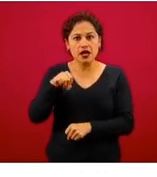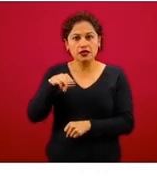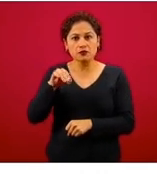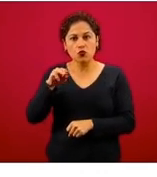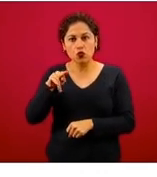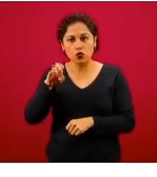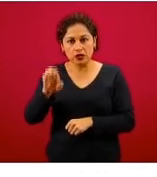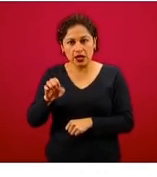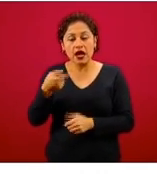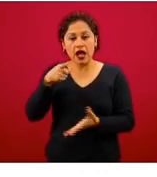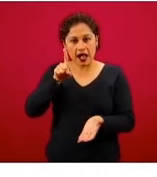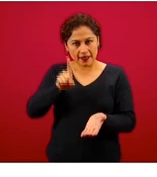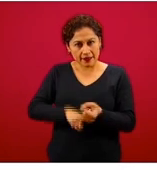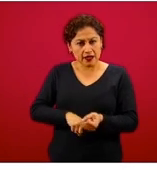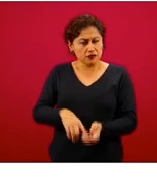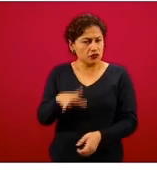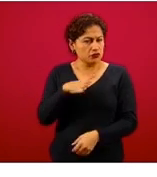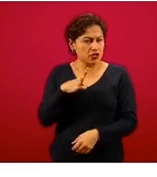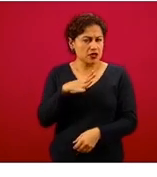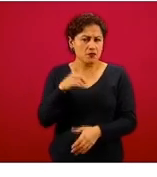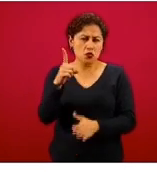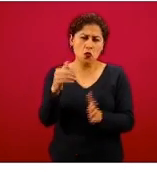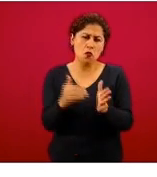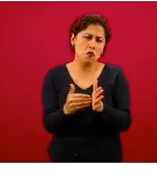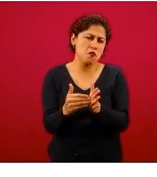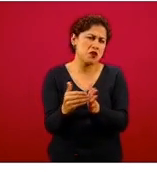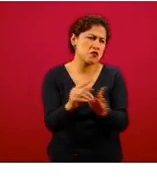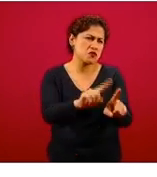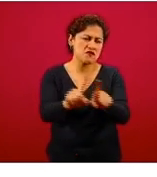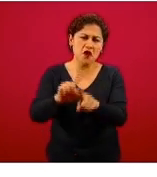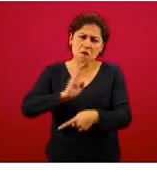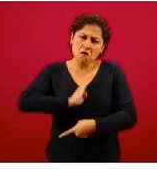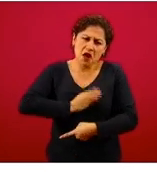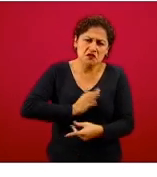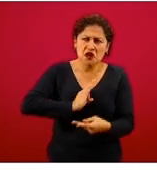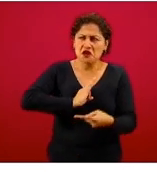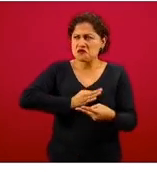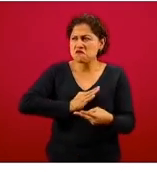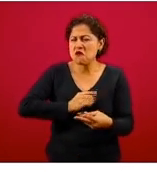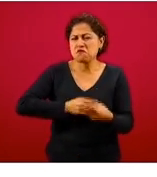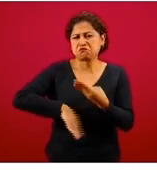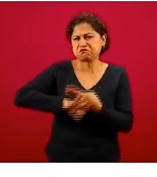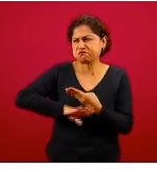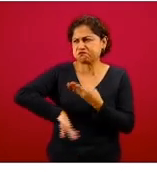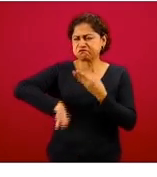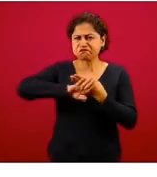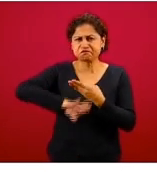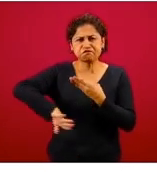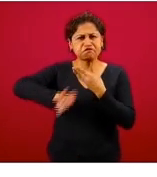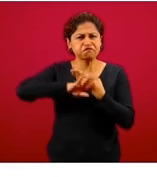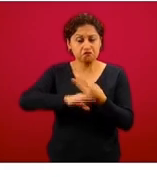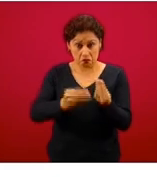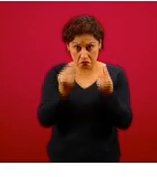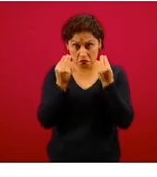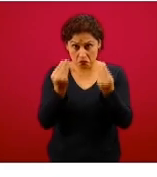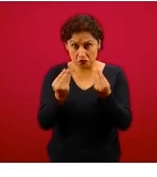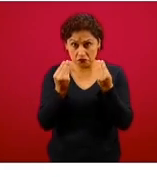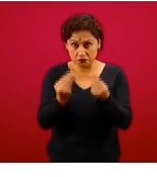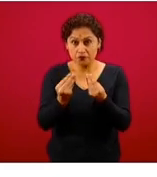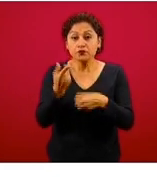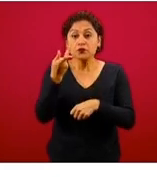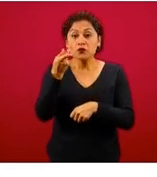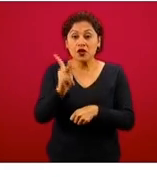So, just for you to get an idea, we are exposed to a